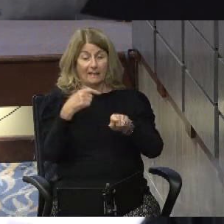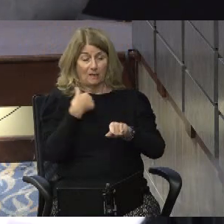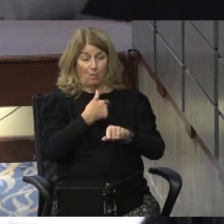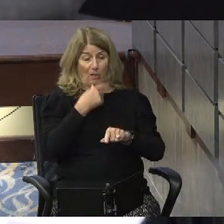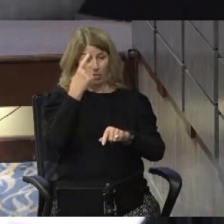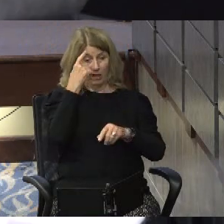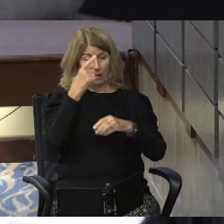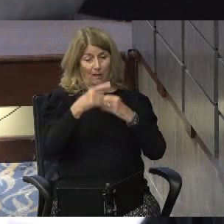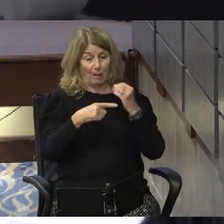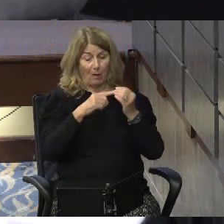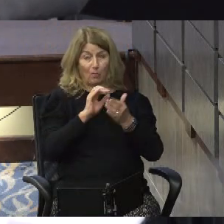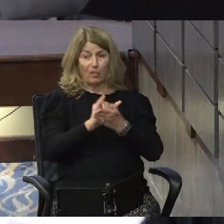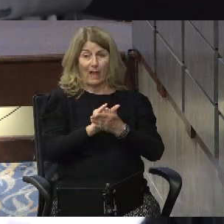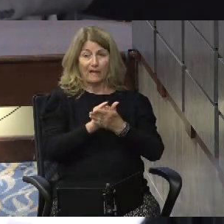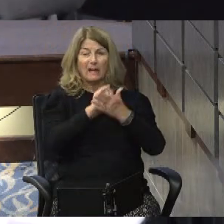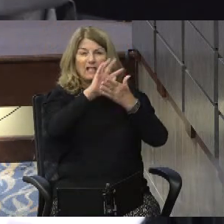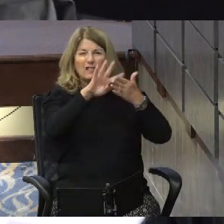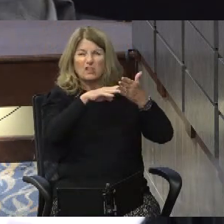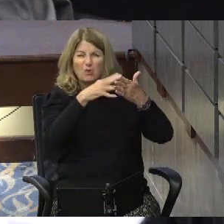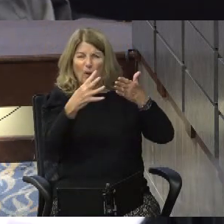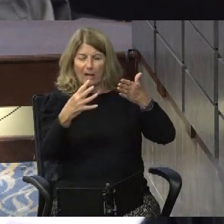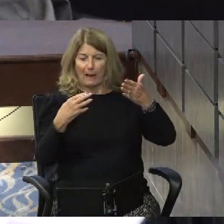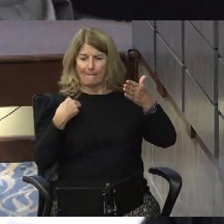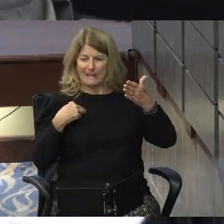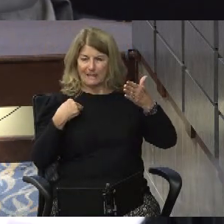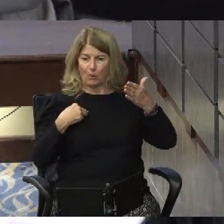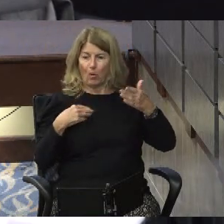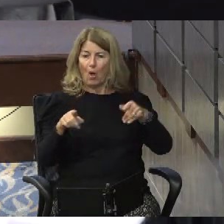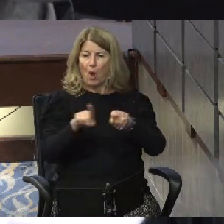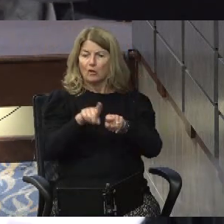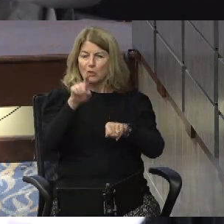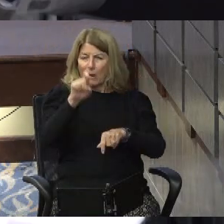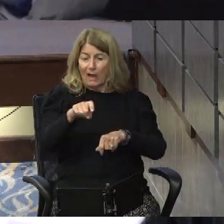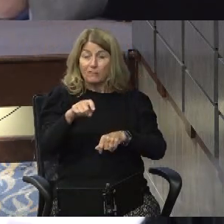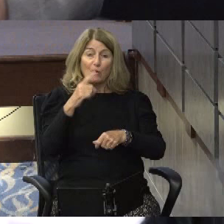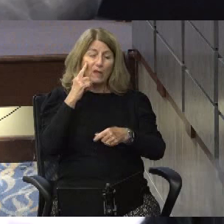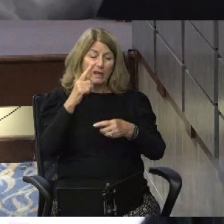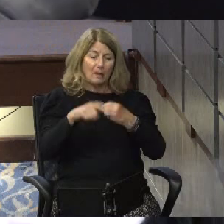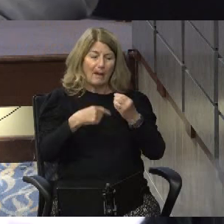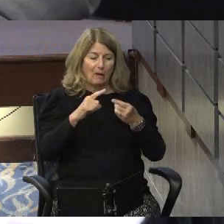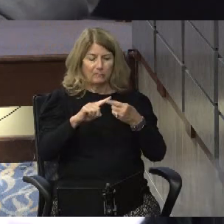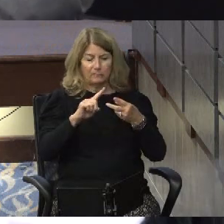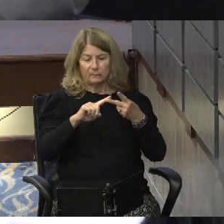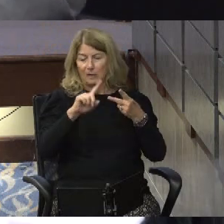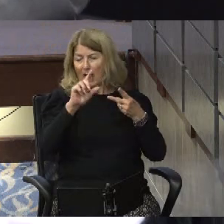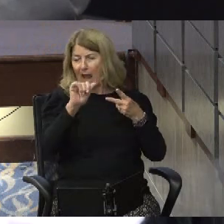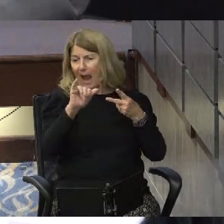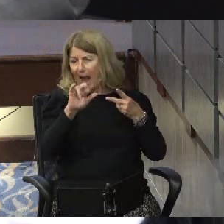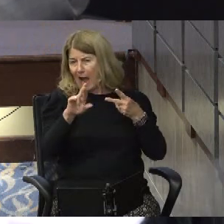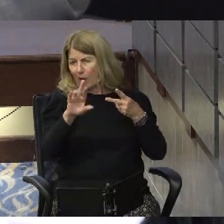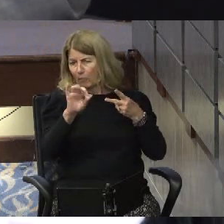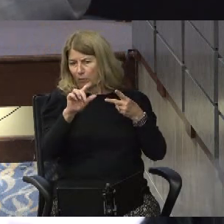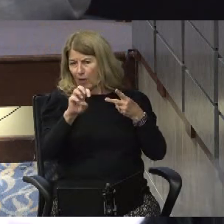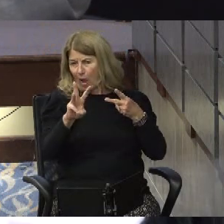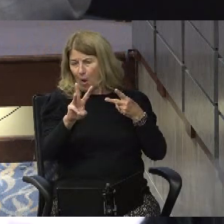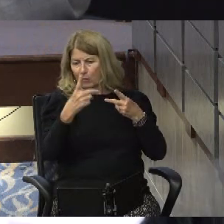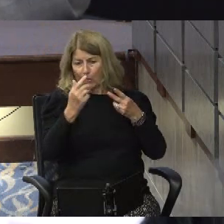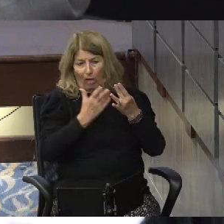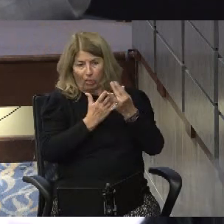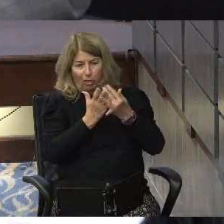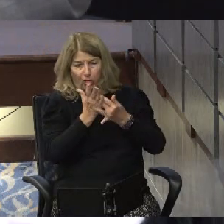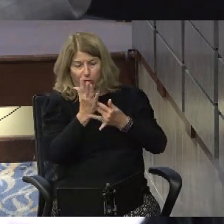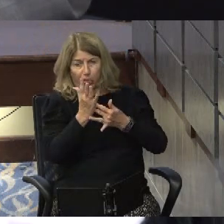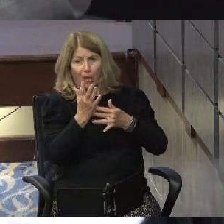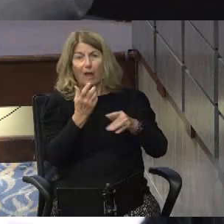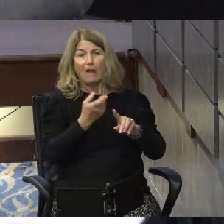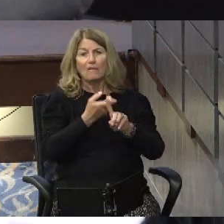that screening material, we also have to think about airflow and all those types of things from the vehicles, you